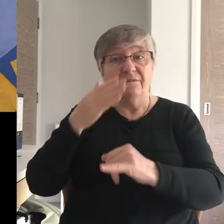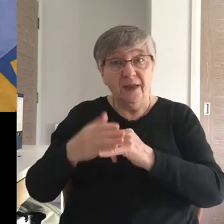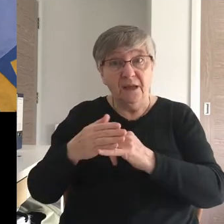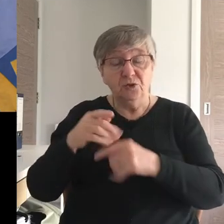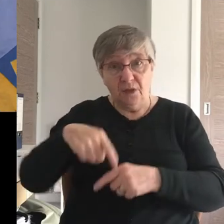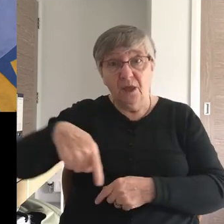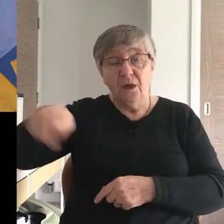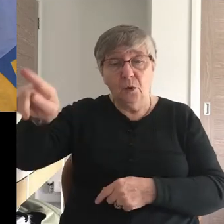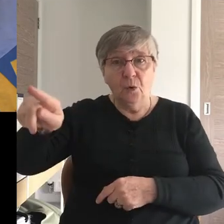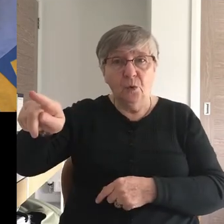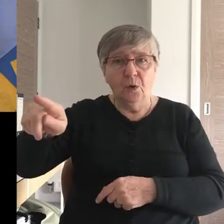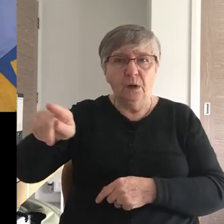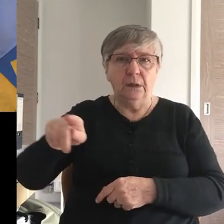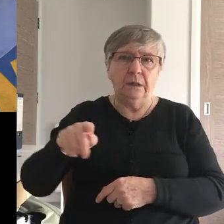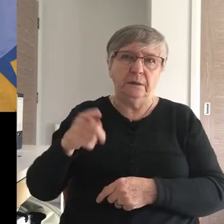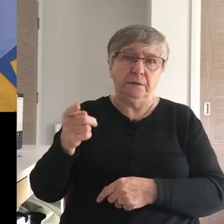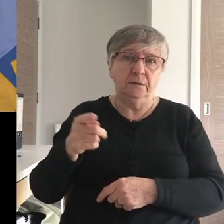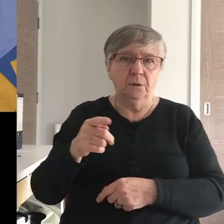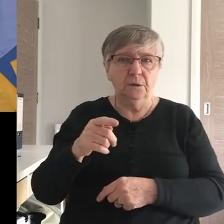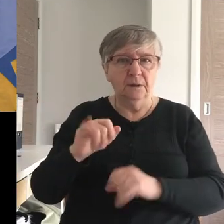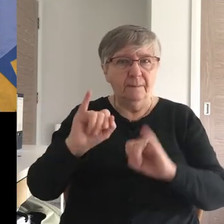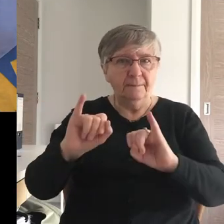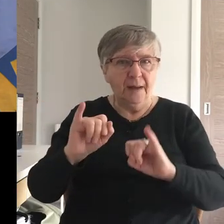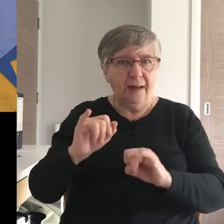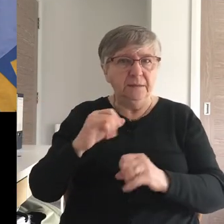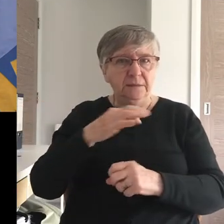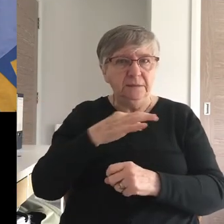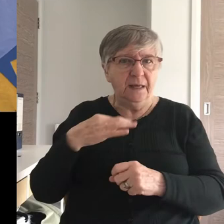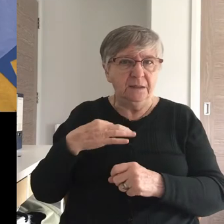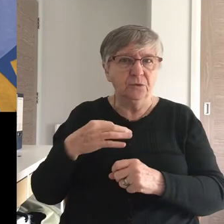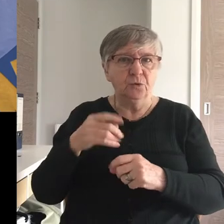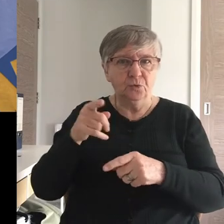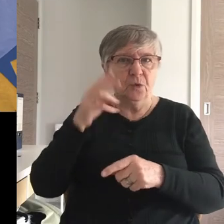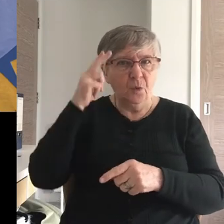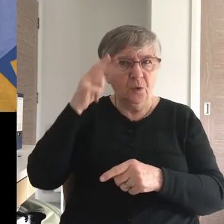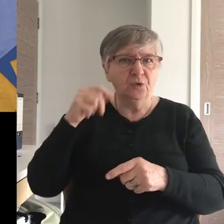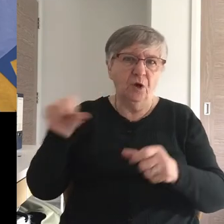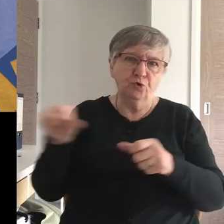eventually go, they're wishing they went 2 months, 4 months, 6 months earlier.